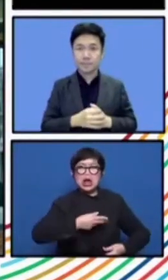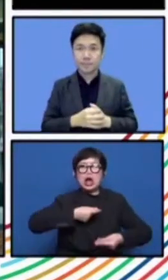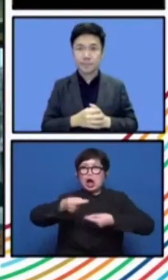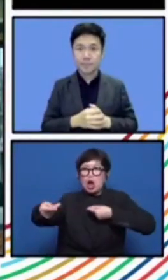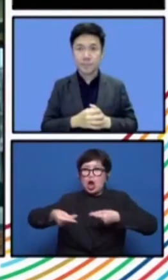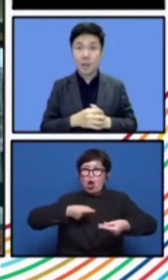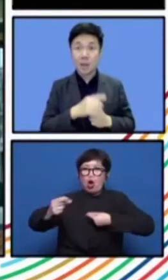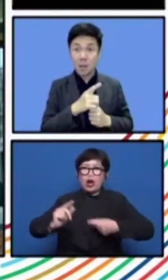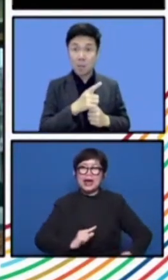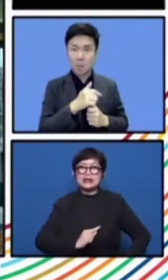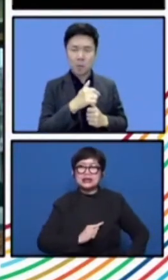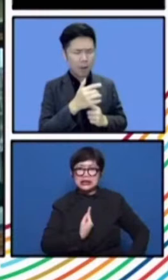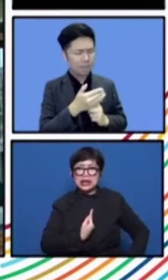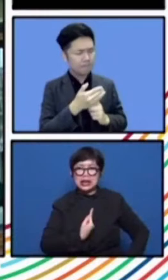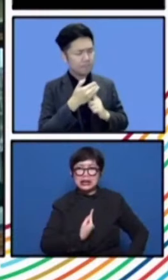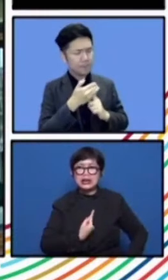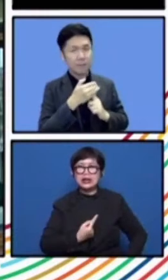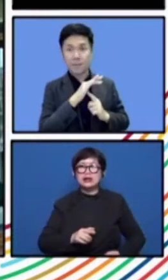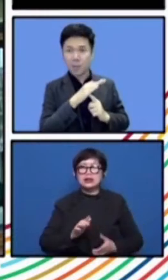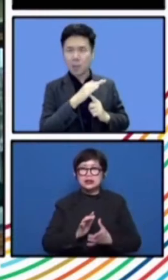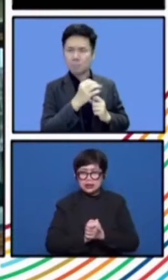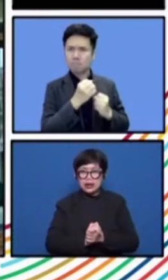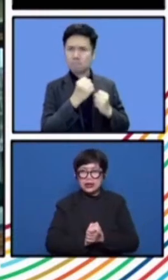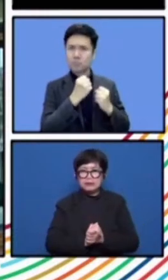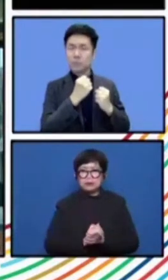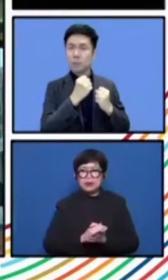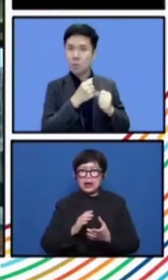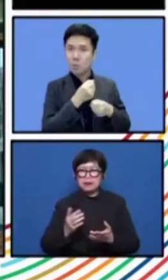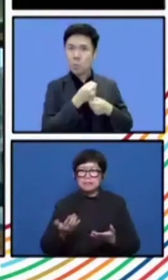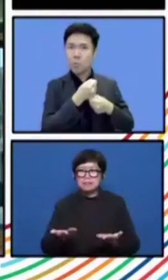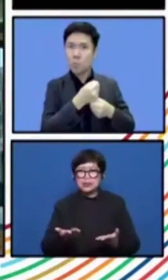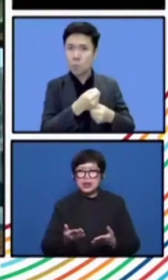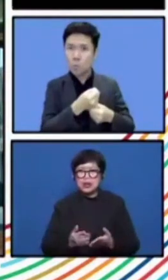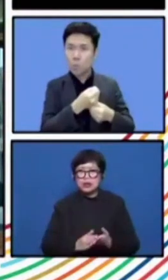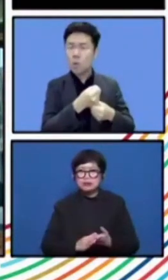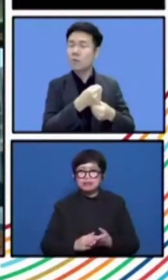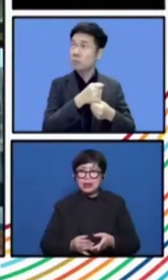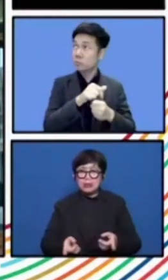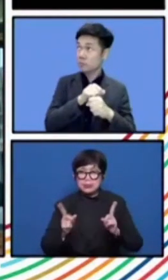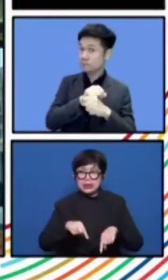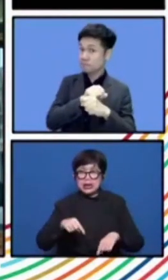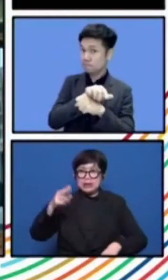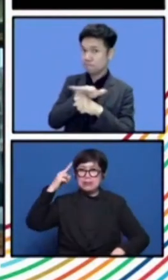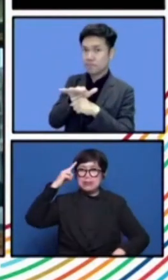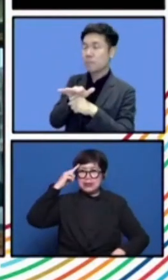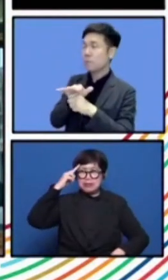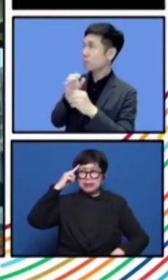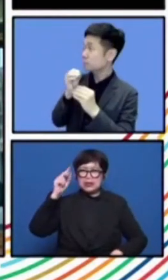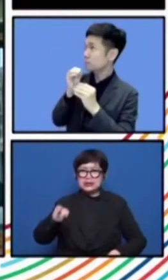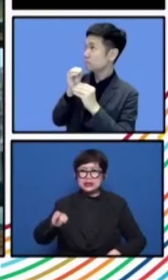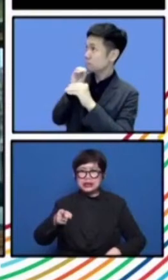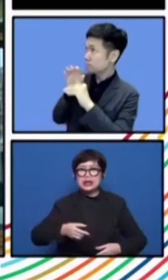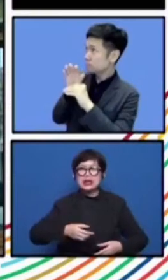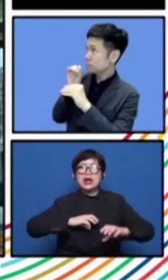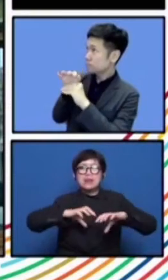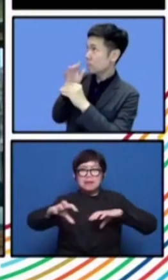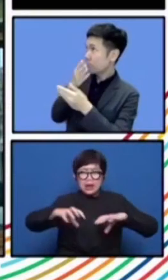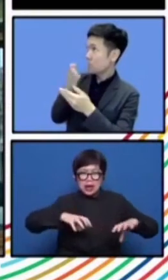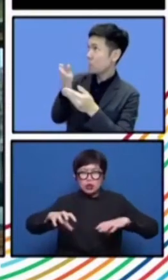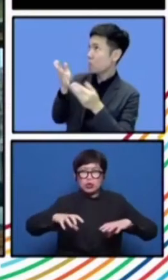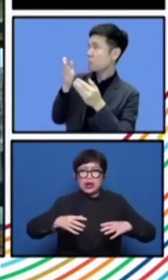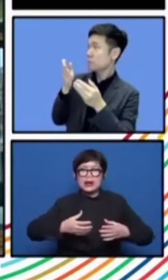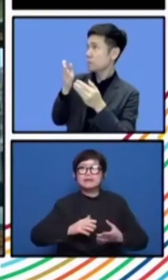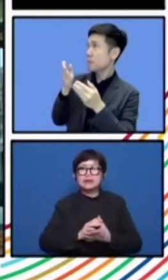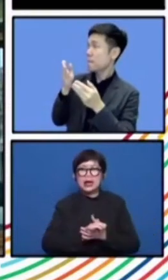ownership effective representation non-influence decision with democratic practice and recognition of